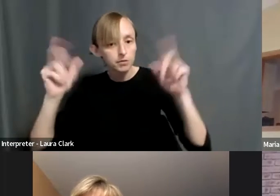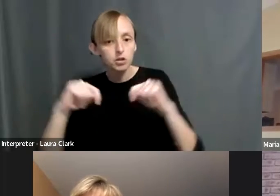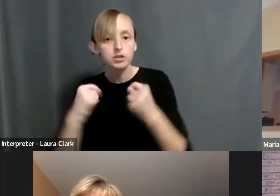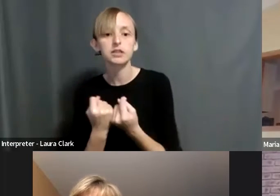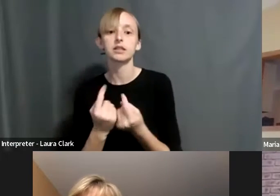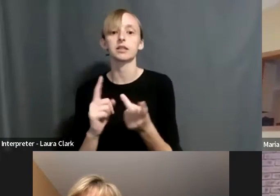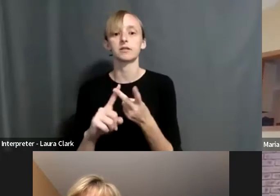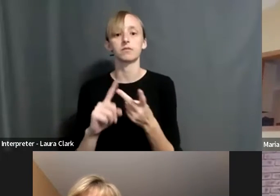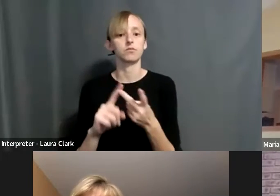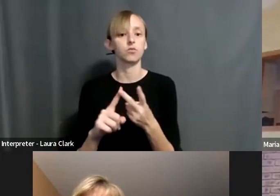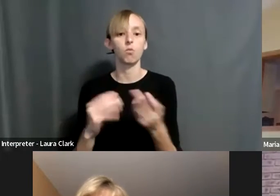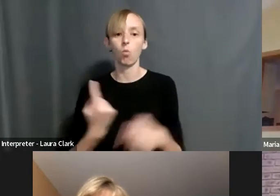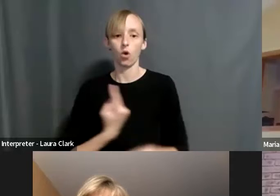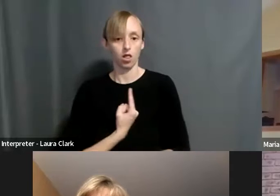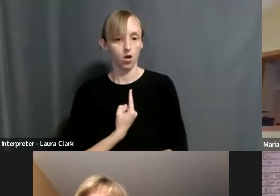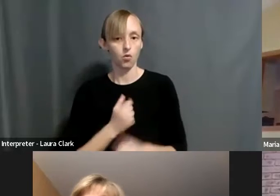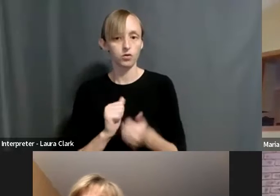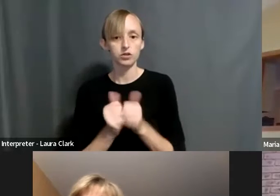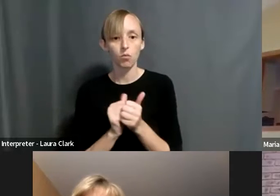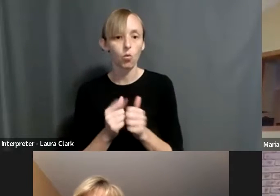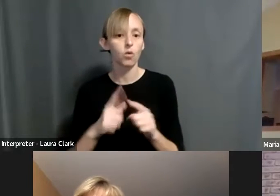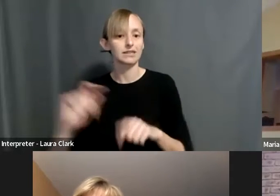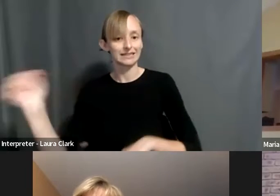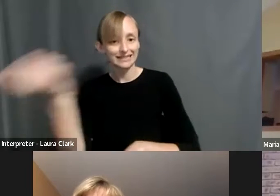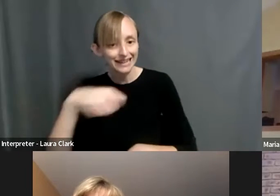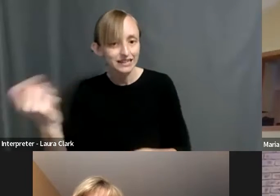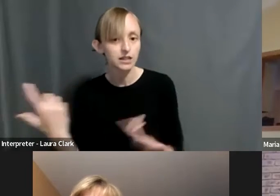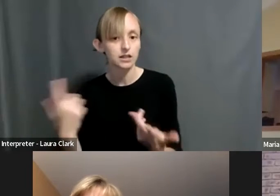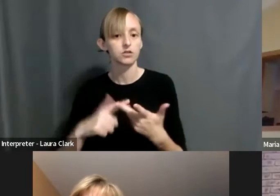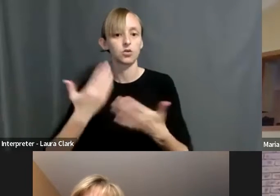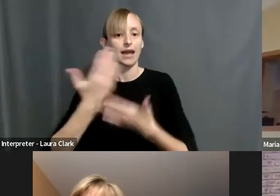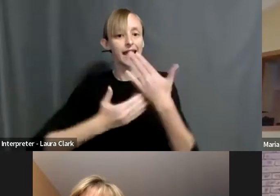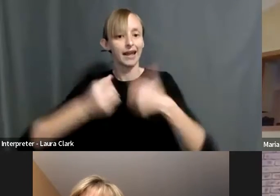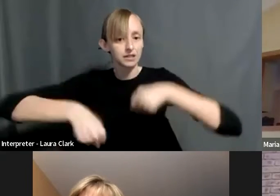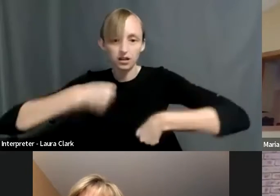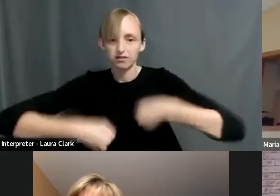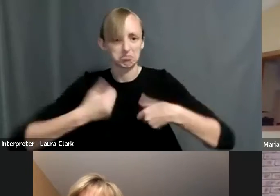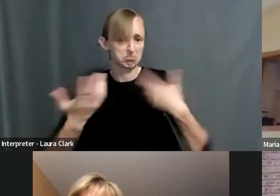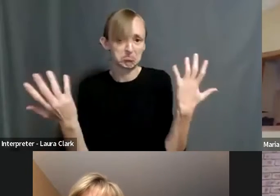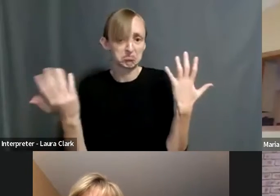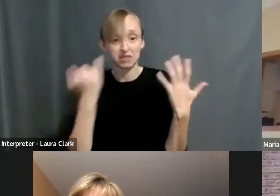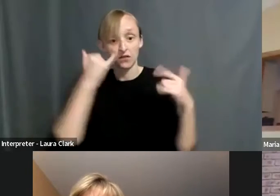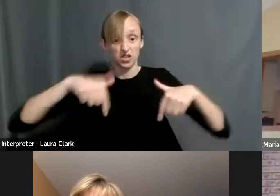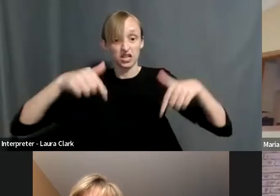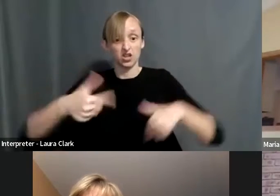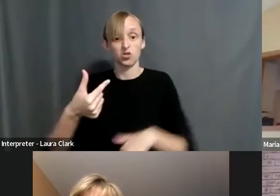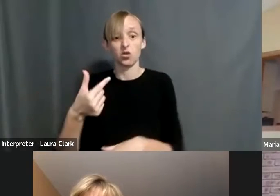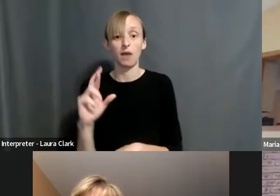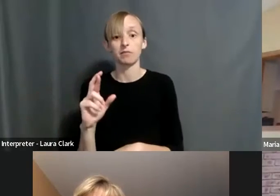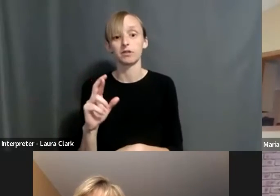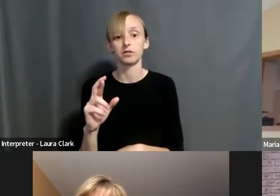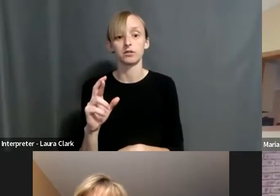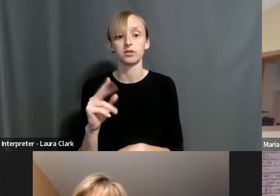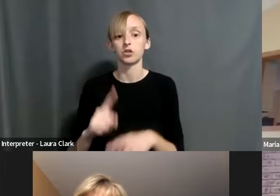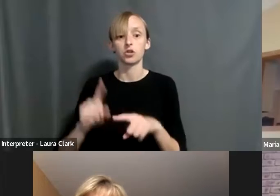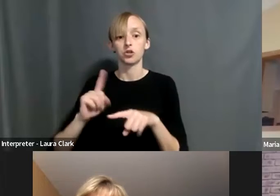of an individual sport like tennis or hand cycling, if you're in Grand Rapids, you're not going to go play the